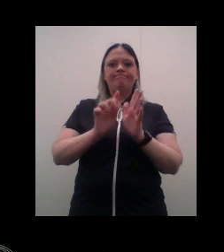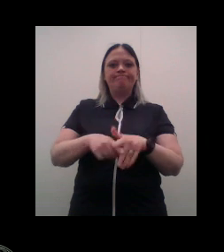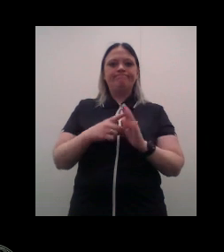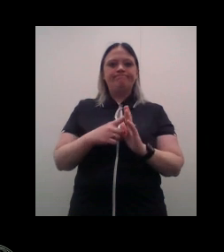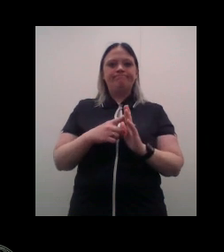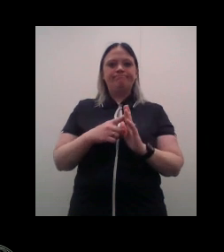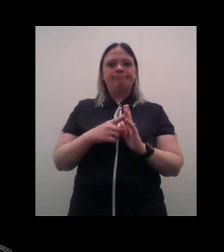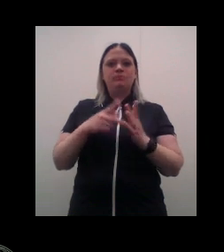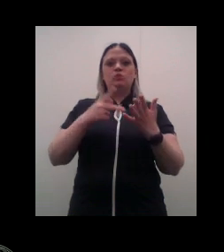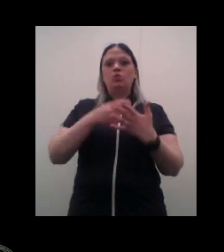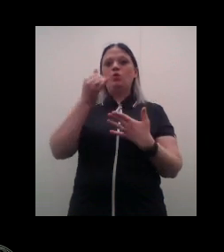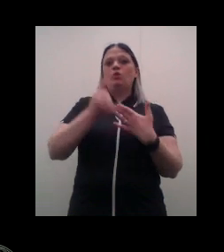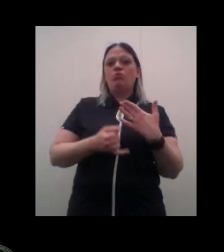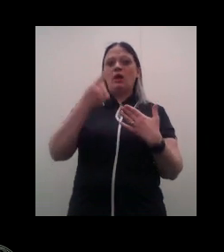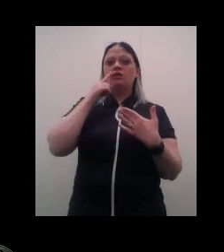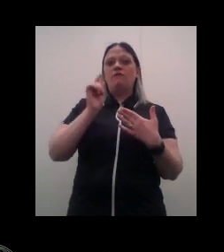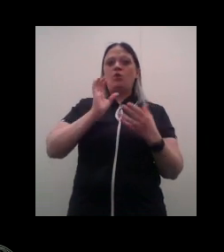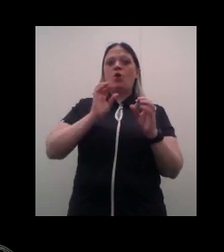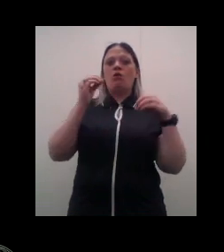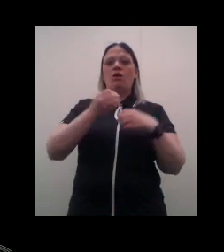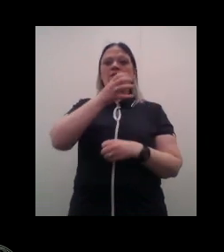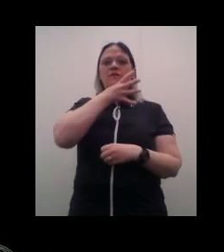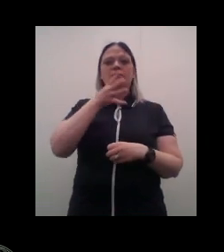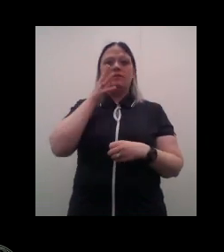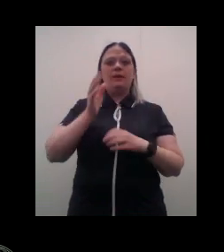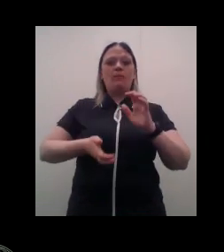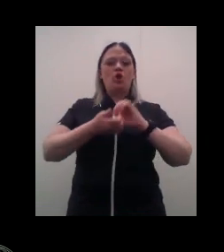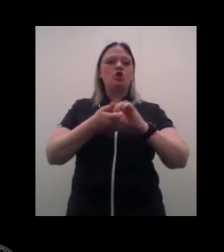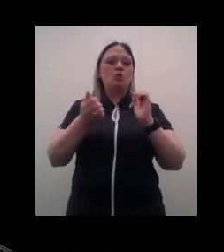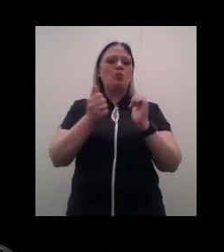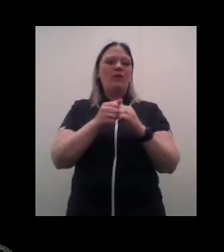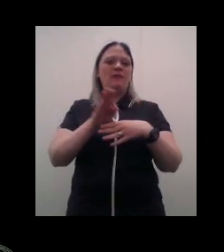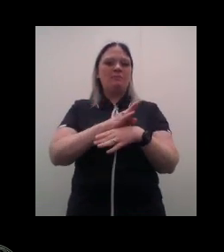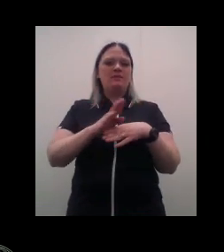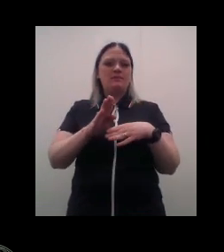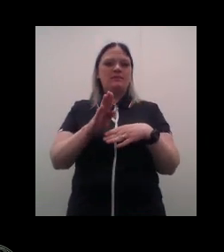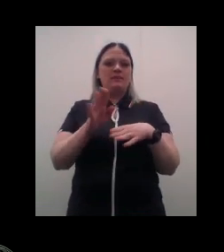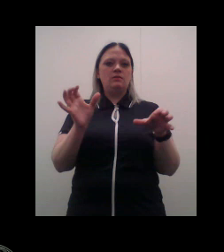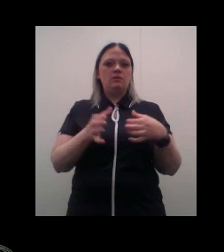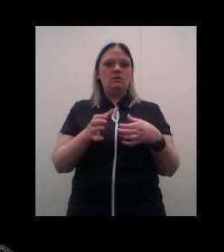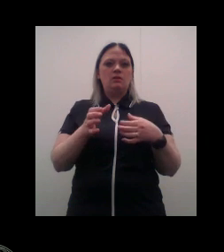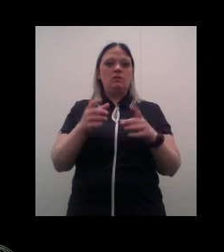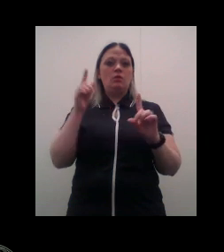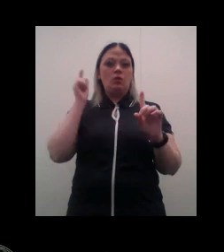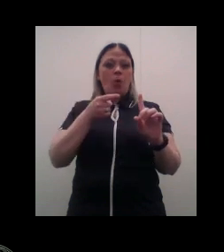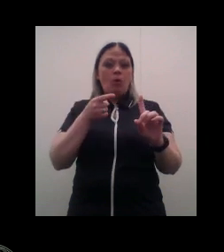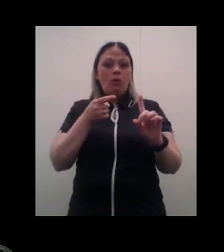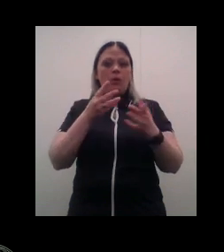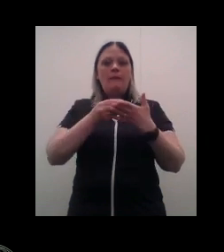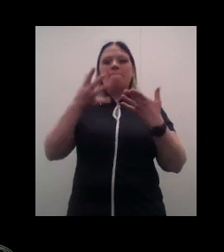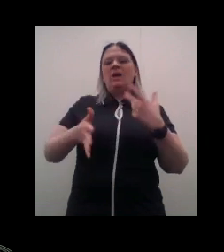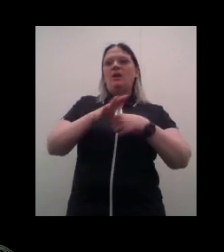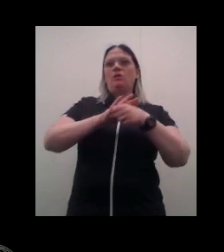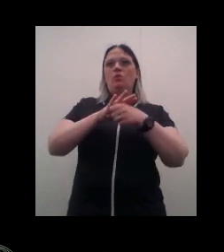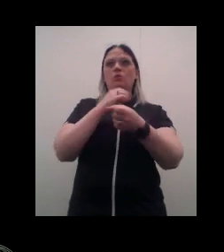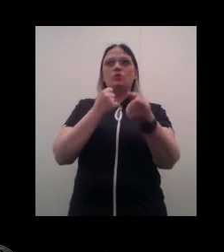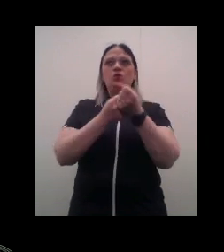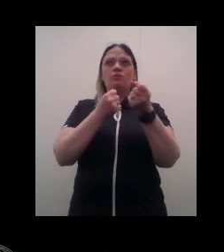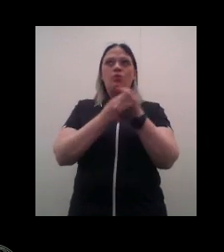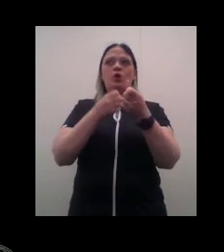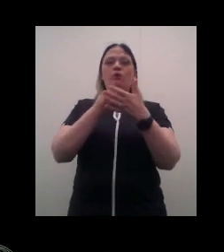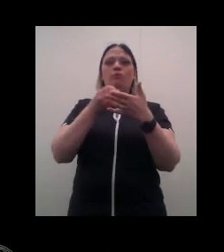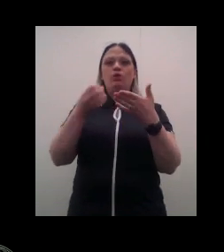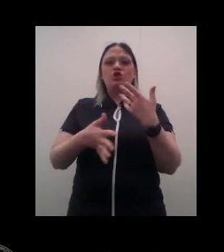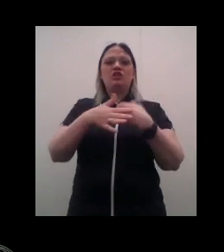County Office of Agriculture in partnership with the task force. The objectives are to buy local, promote the purchase of local and